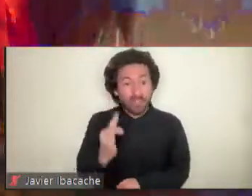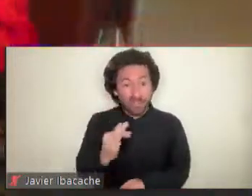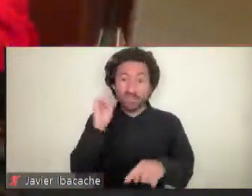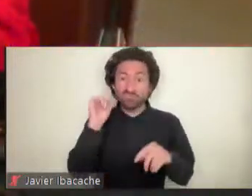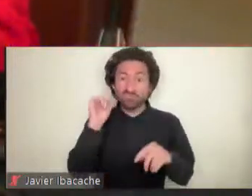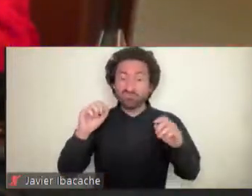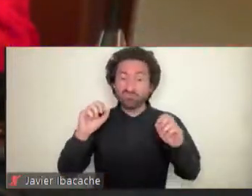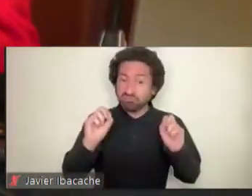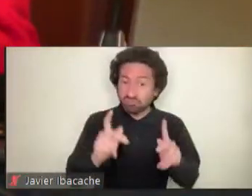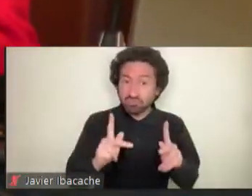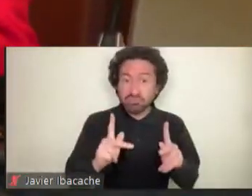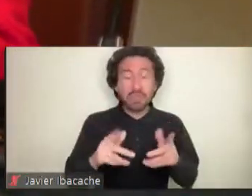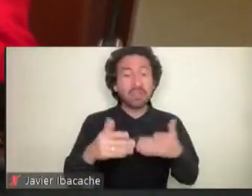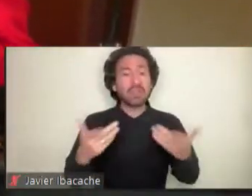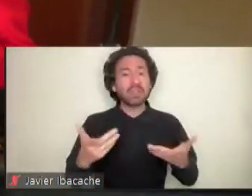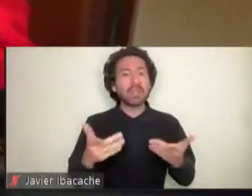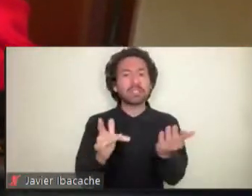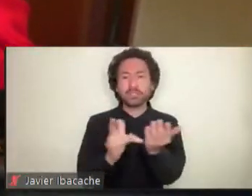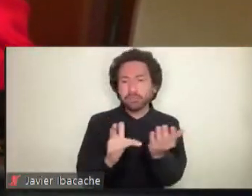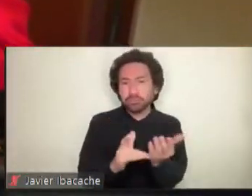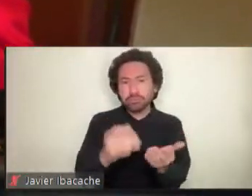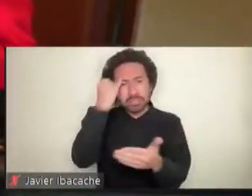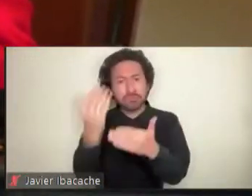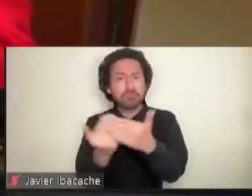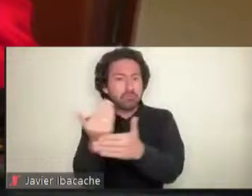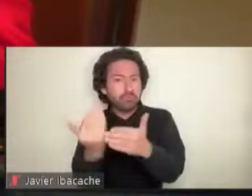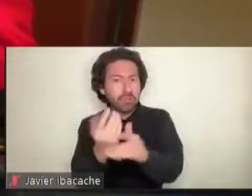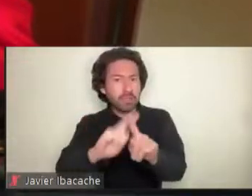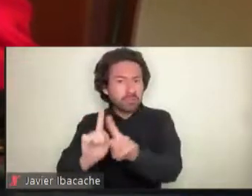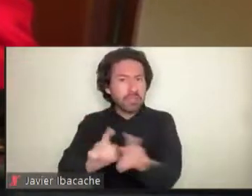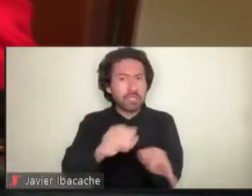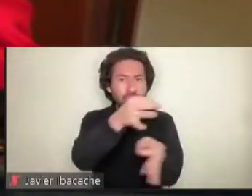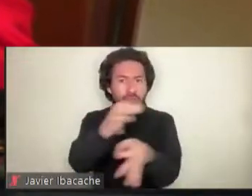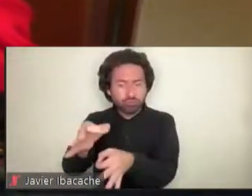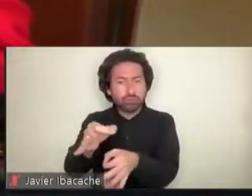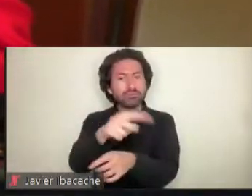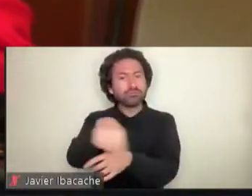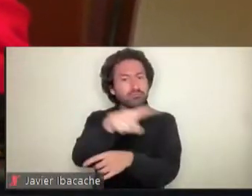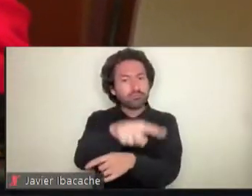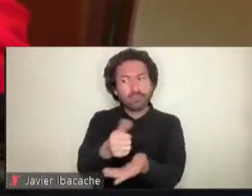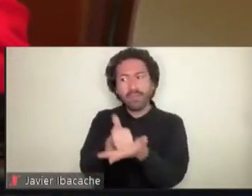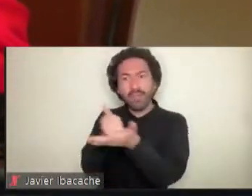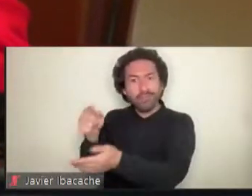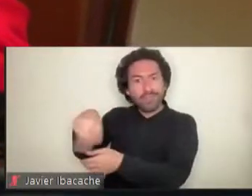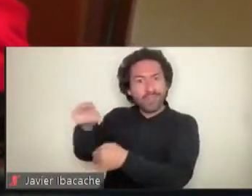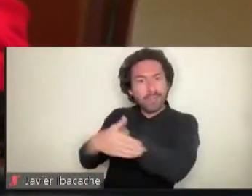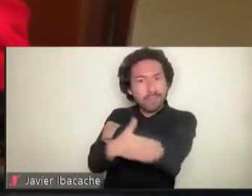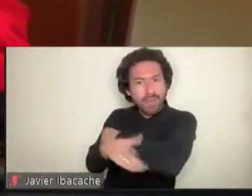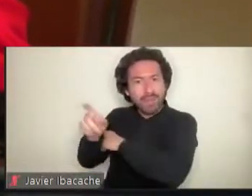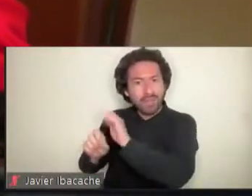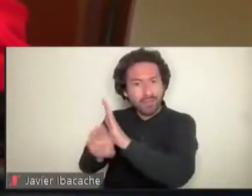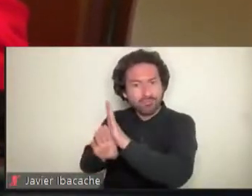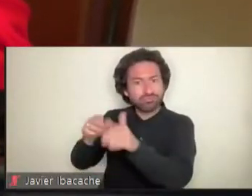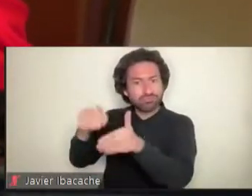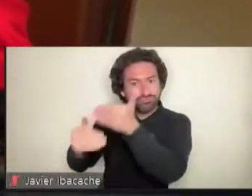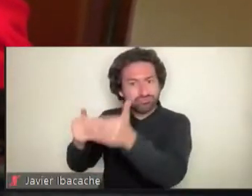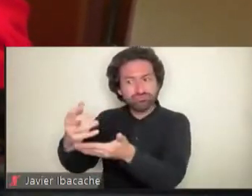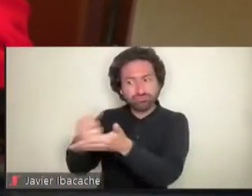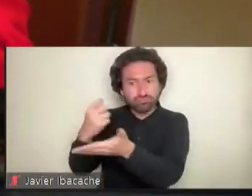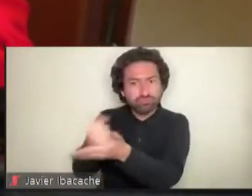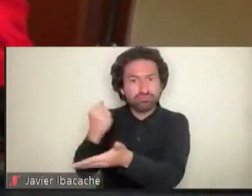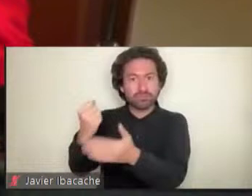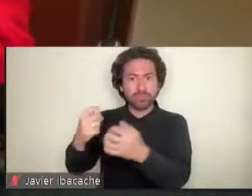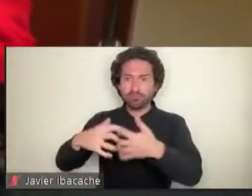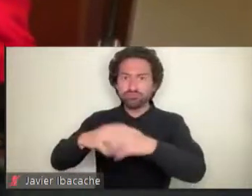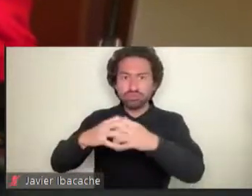science, technology, and innovative instruments will help countries advance or gain economic growth, productive